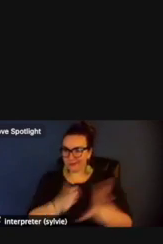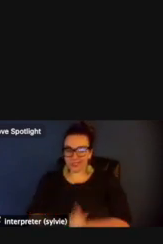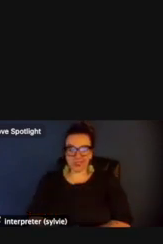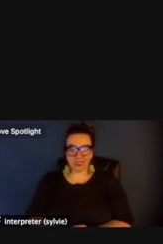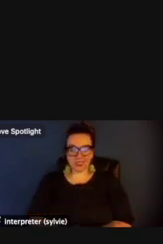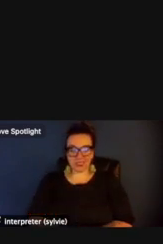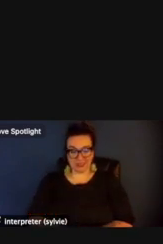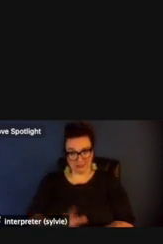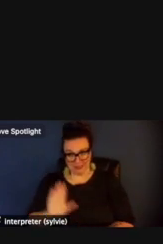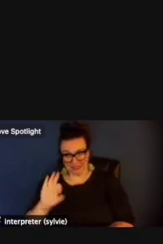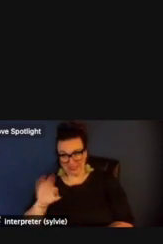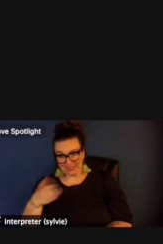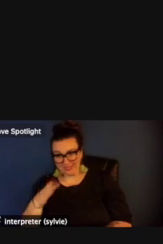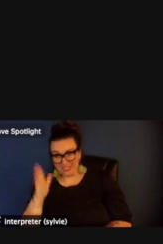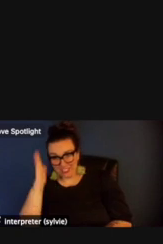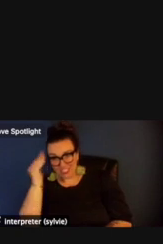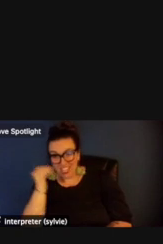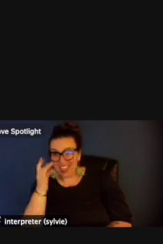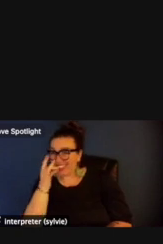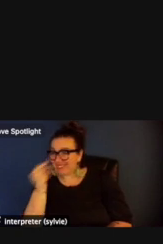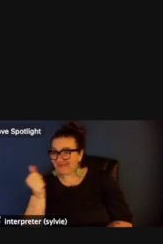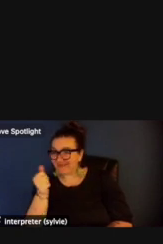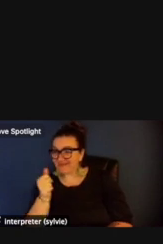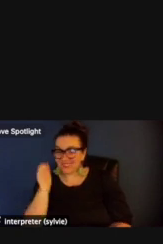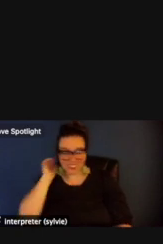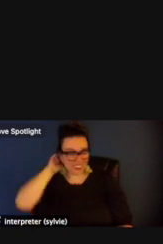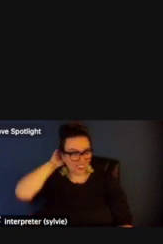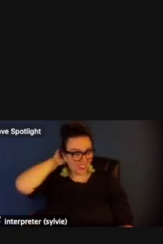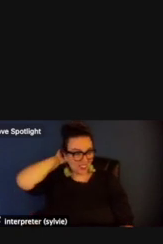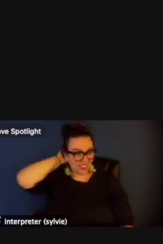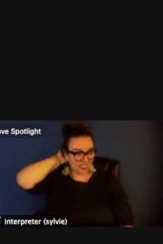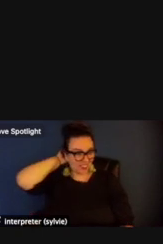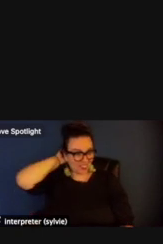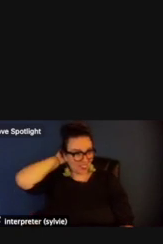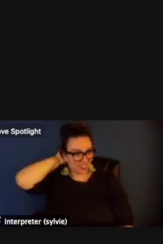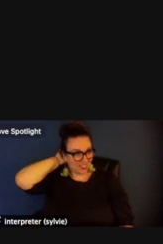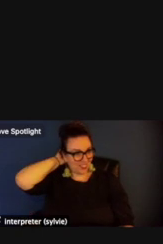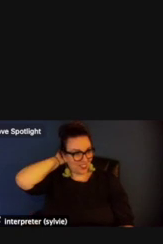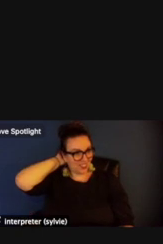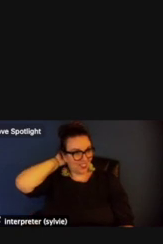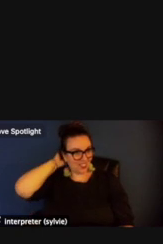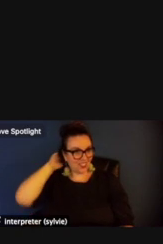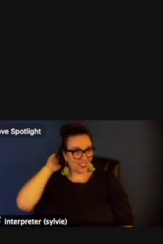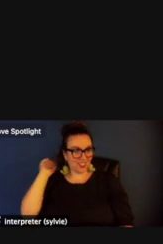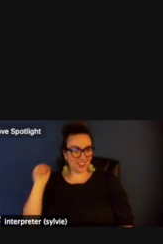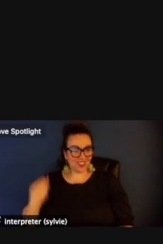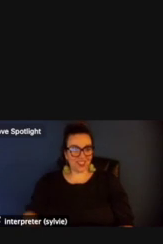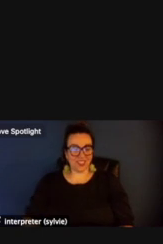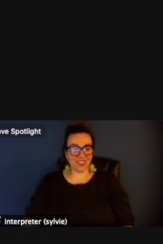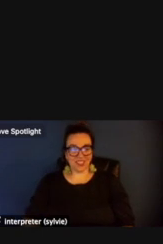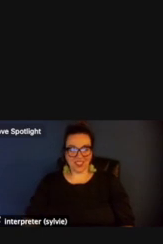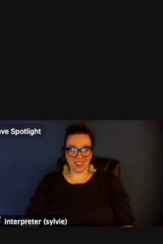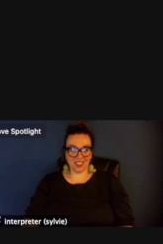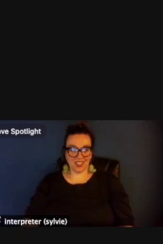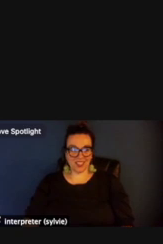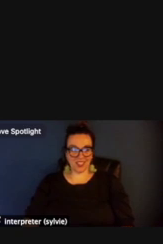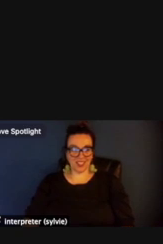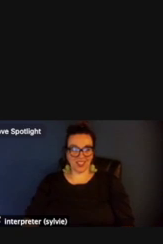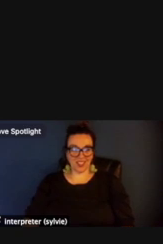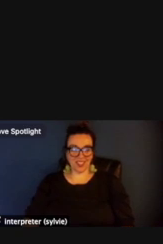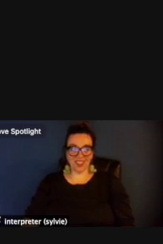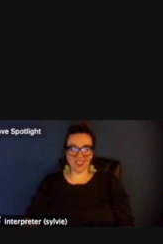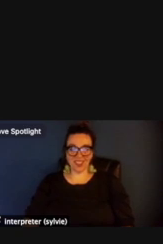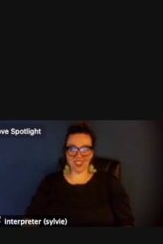Fish head. Fish head. Specialty. Yeah, fish head specialty. Fish head soup. They bite you. Okay, so fish heads.